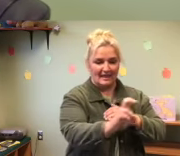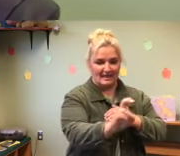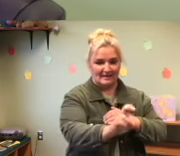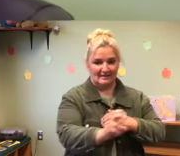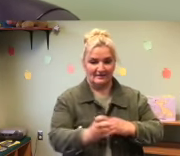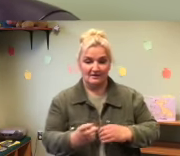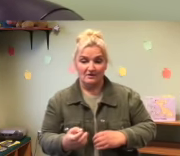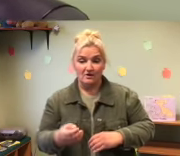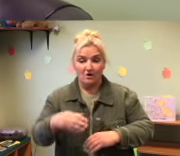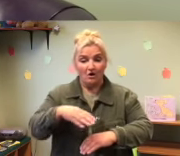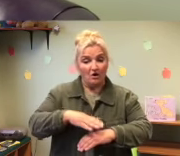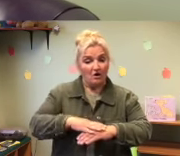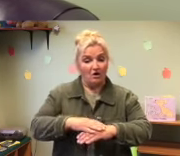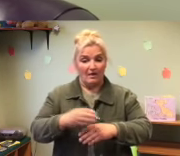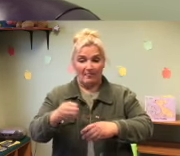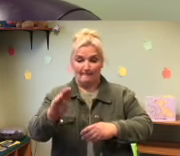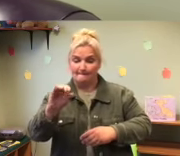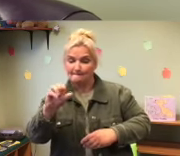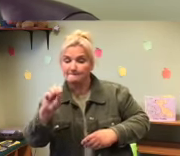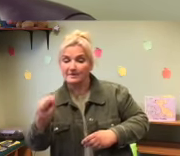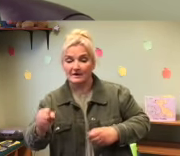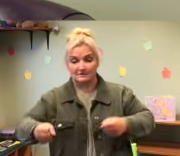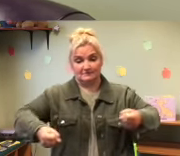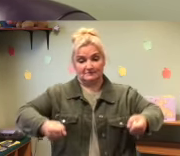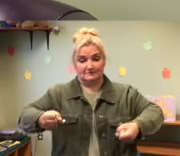got on the bus, and all